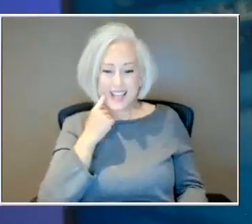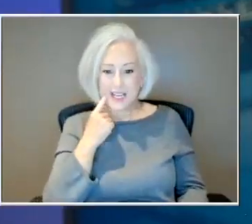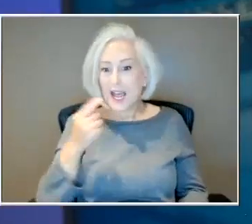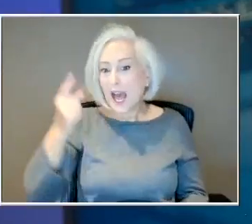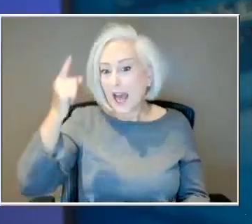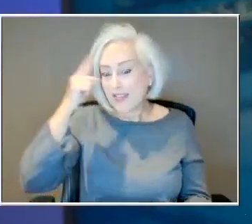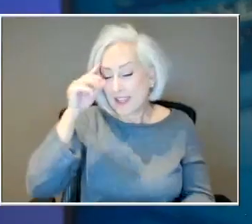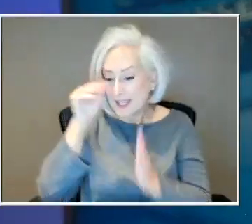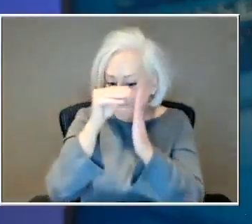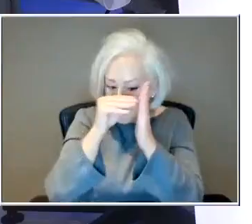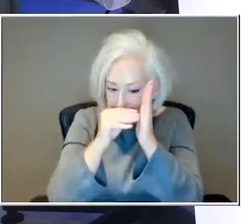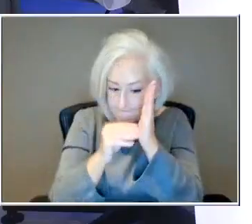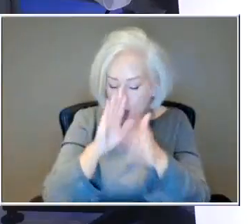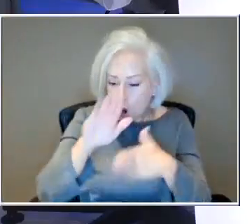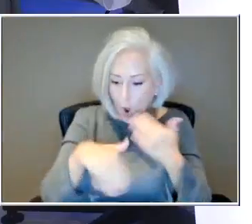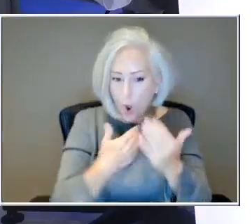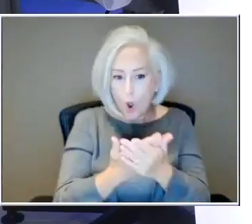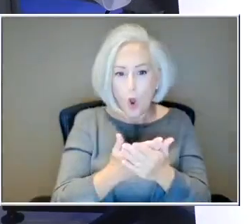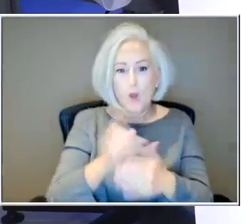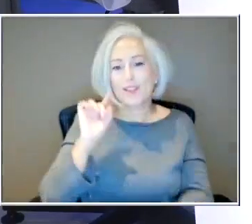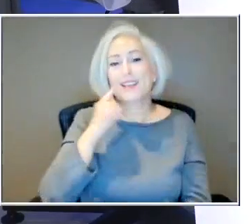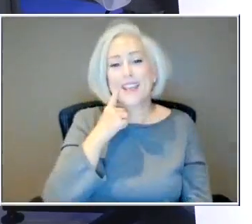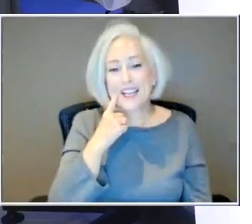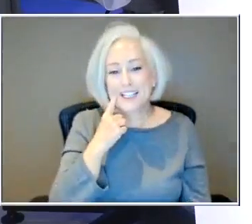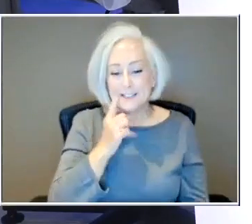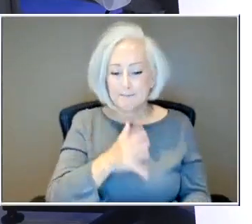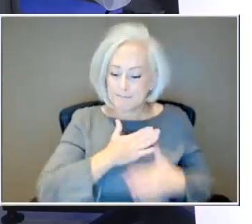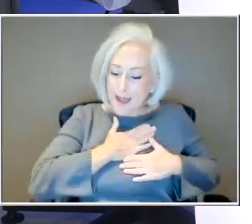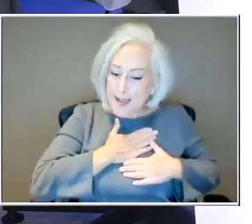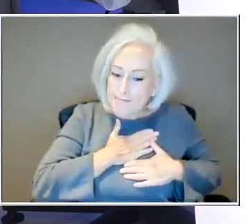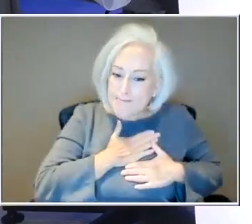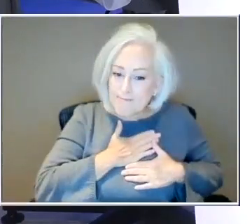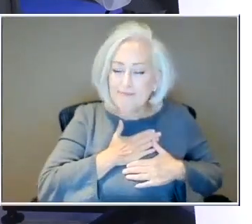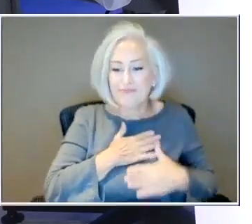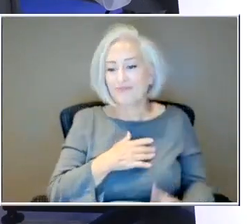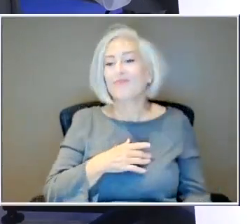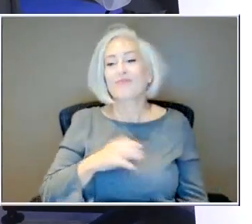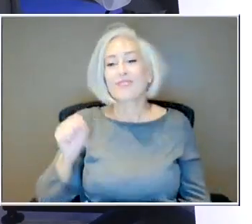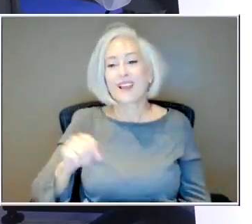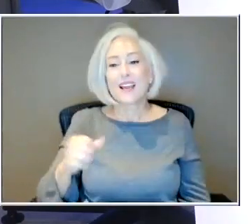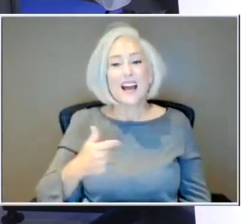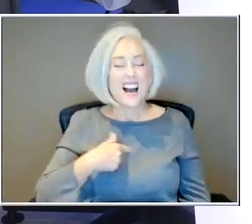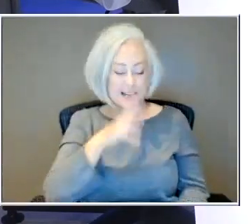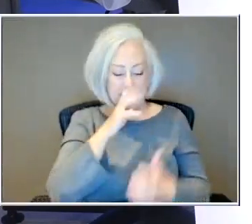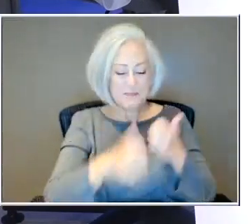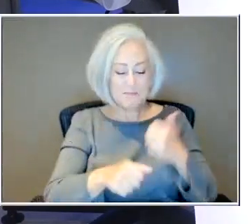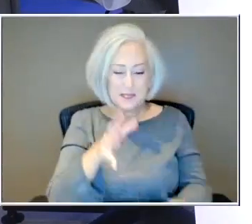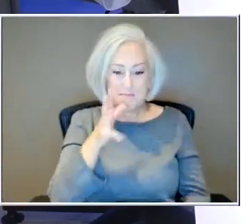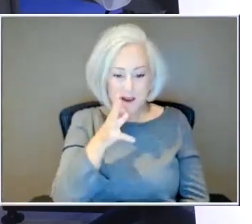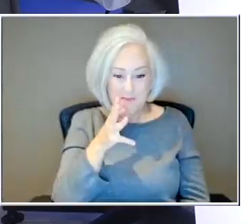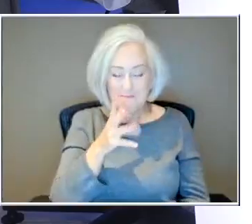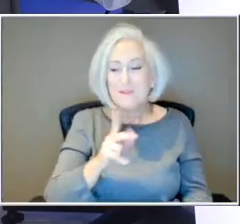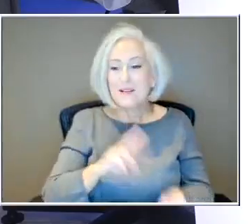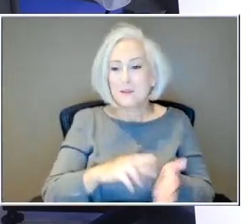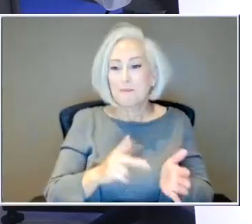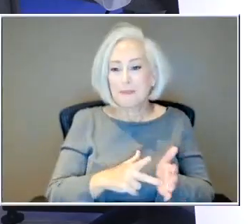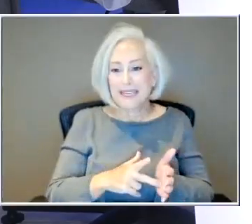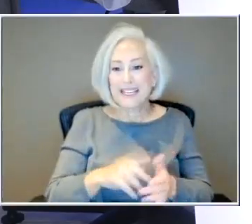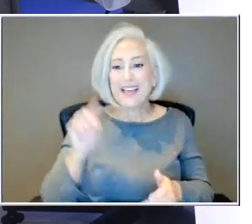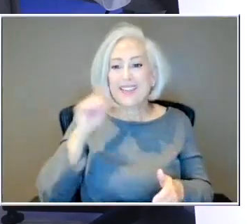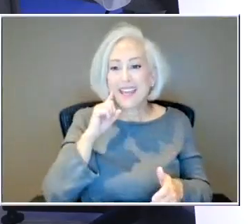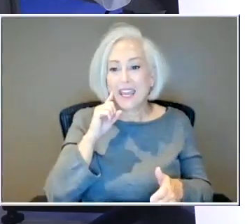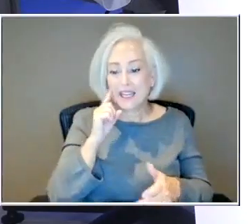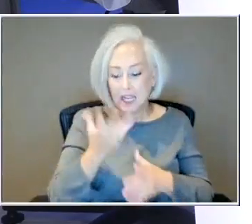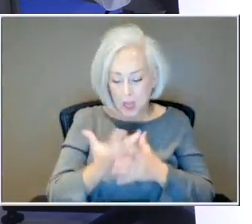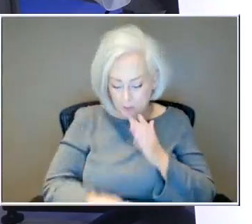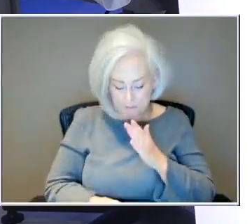point in time. Right. So yes, very possessive. Very possessive, but I'm also a very mean mom, and that candy disappears somehow. And they're